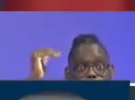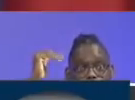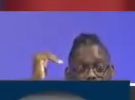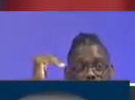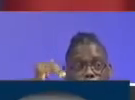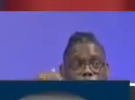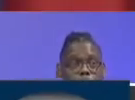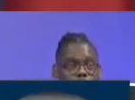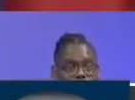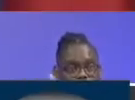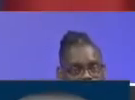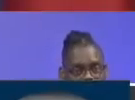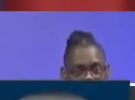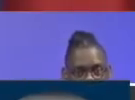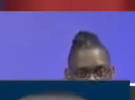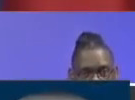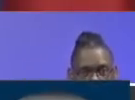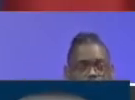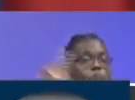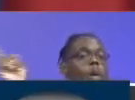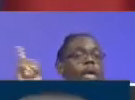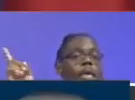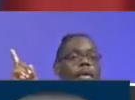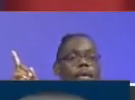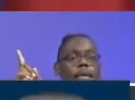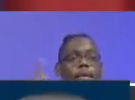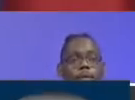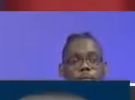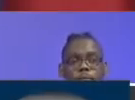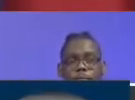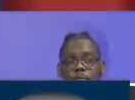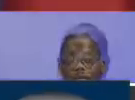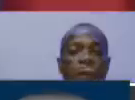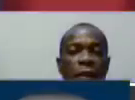coming on stream shortly, and additional sites within different